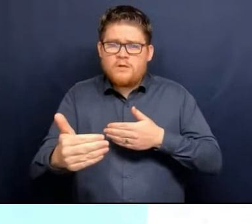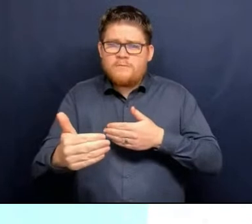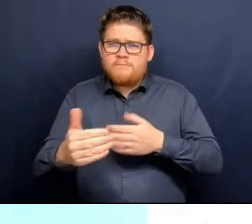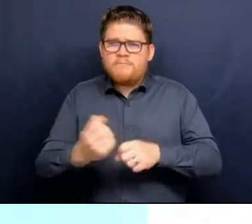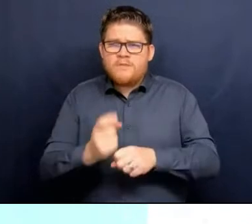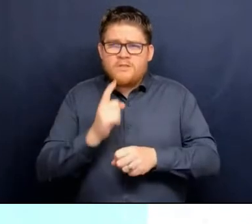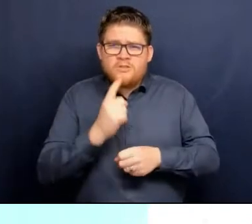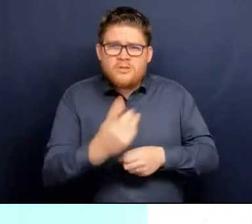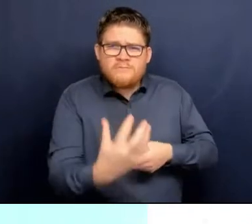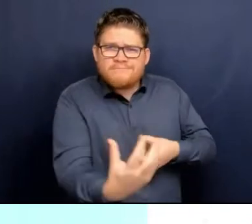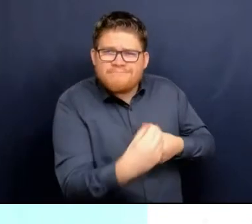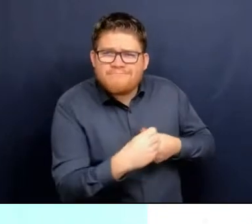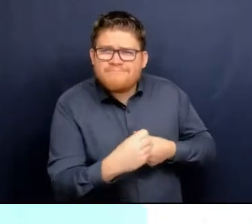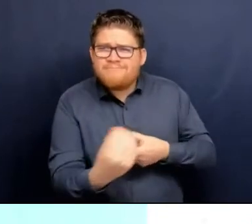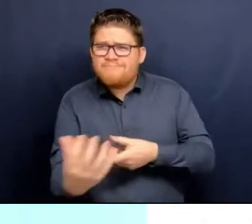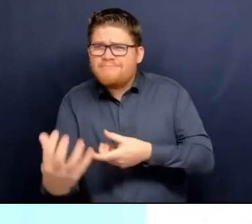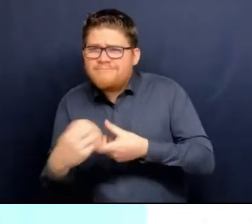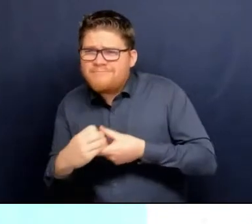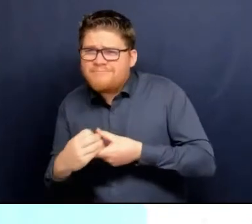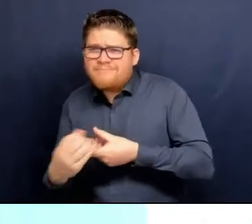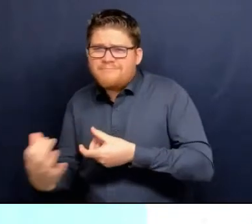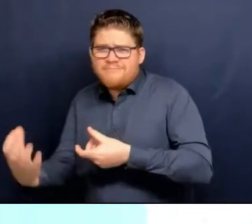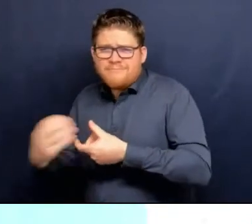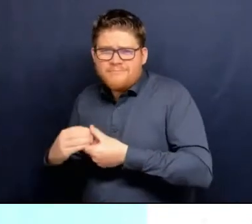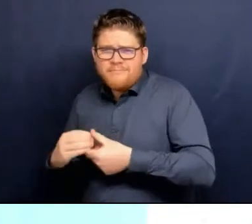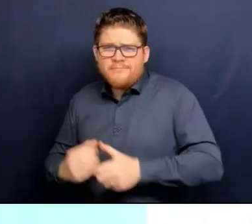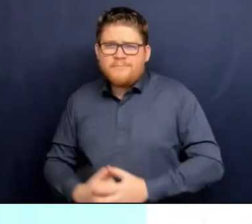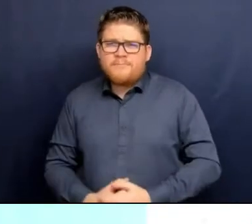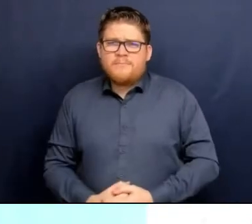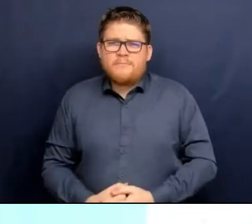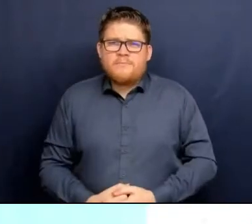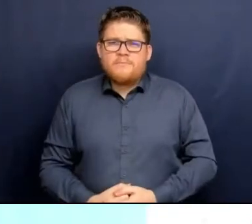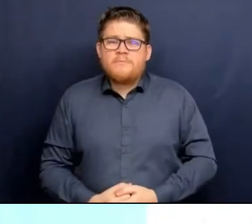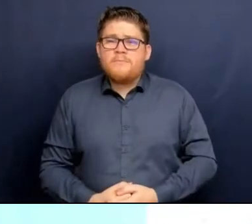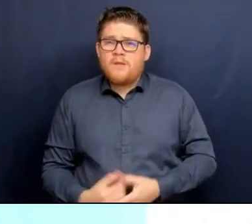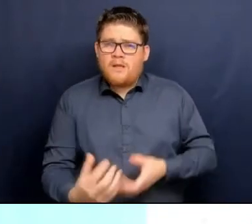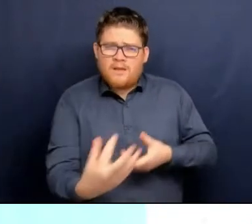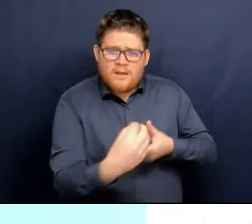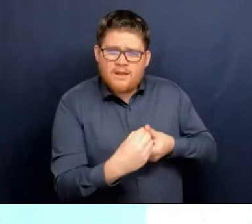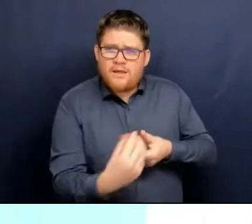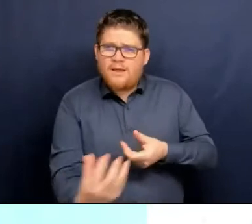And hopefully that would be with a lot of understanding.